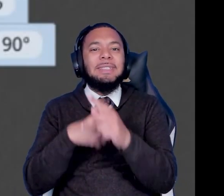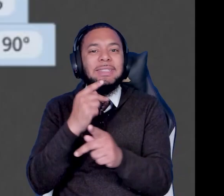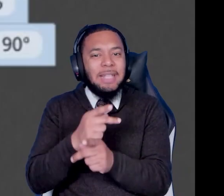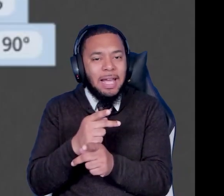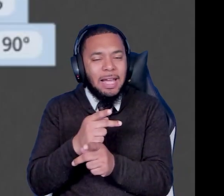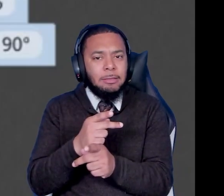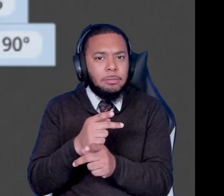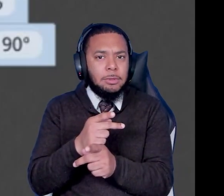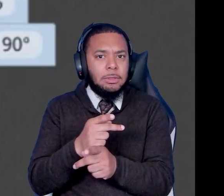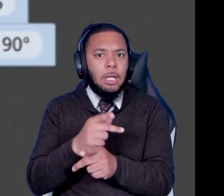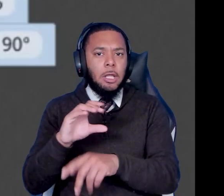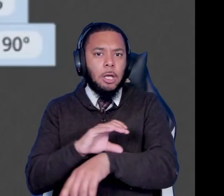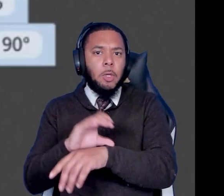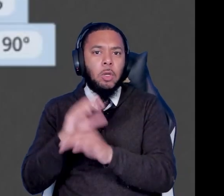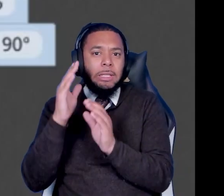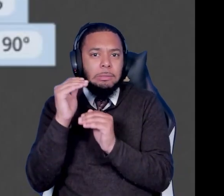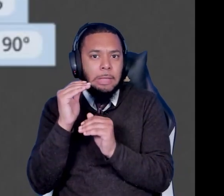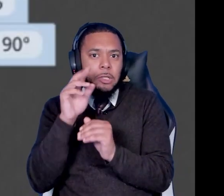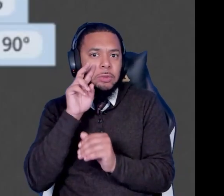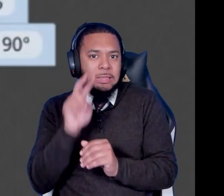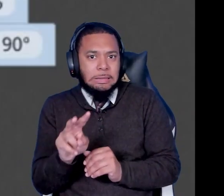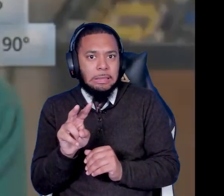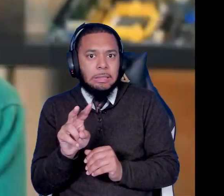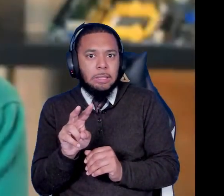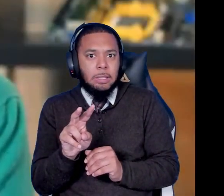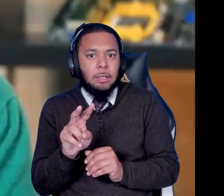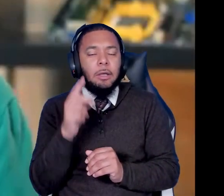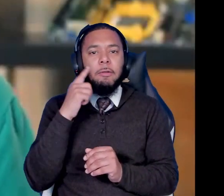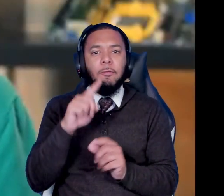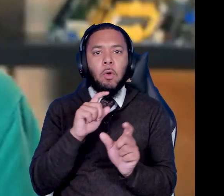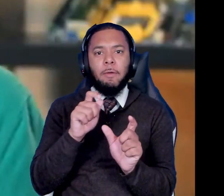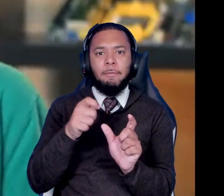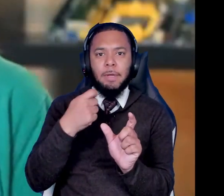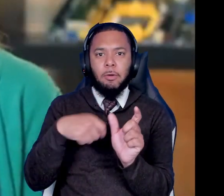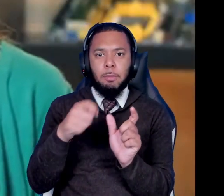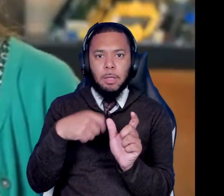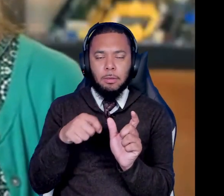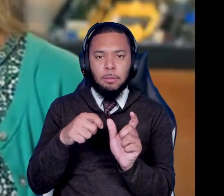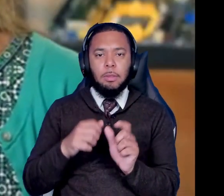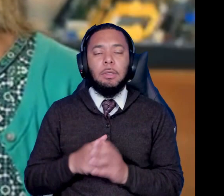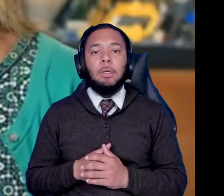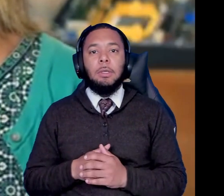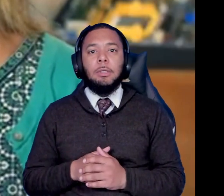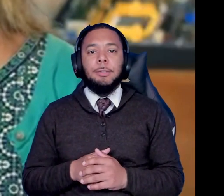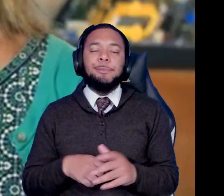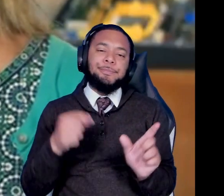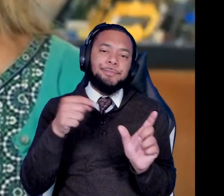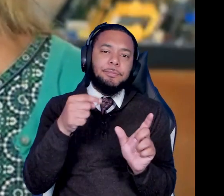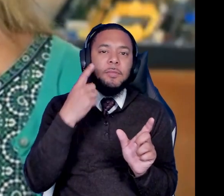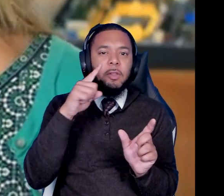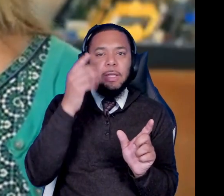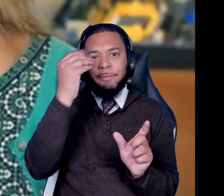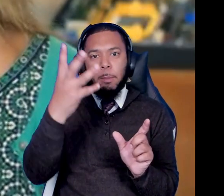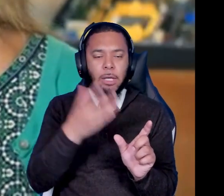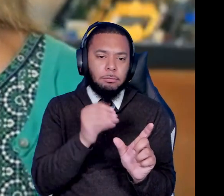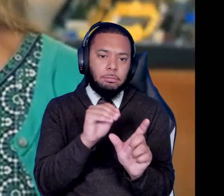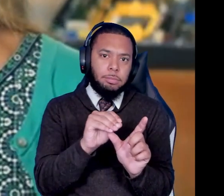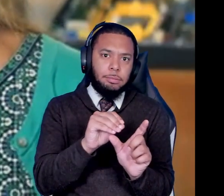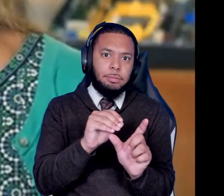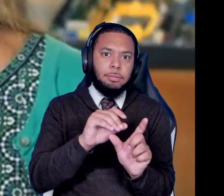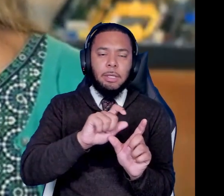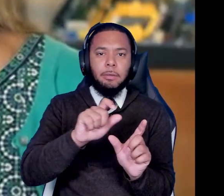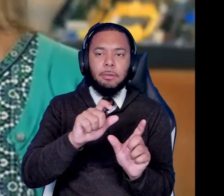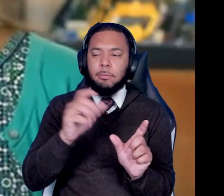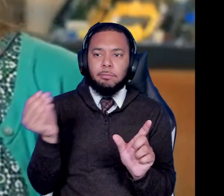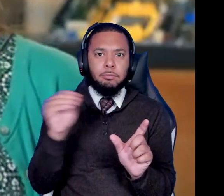to be used when you're talking about a variable. So variables are used to store information. But my computer also needs to